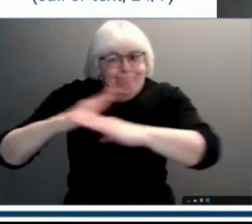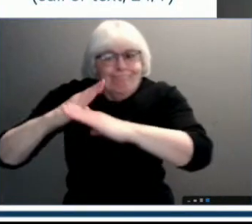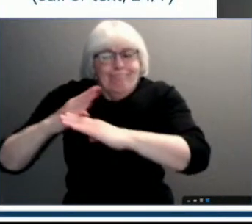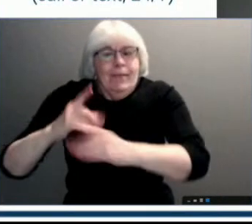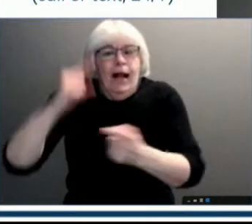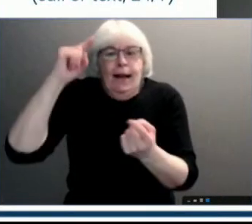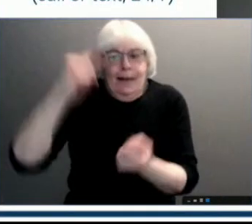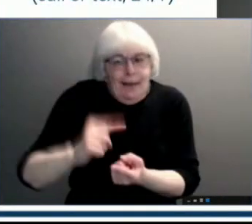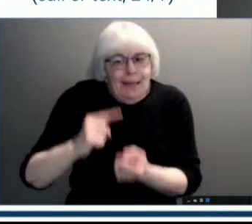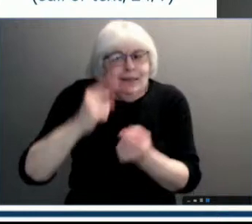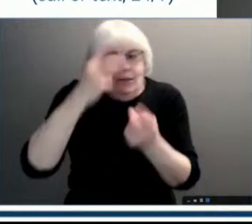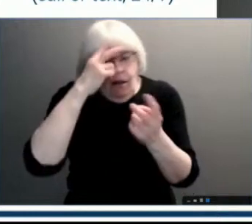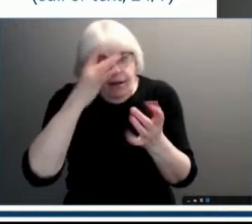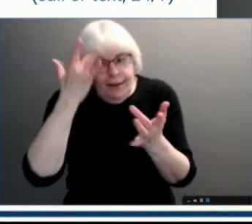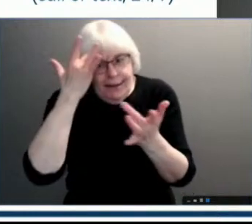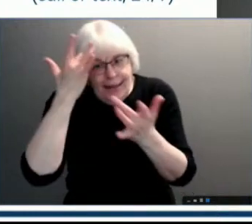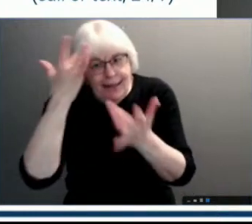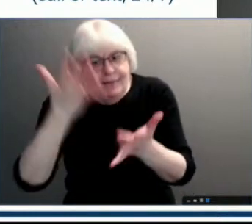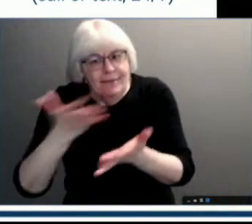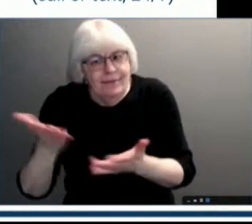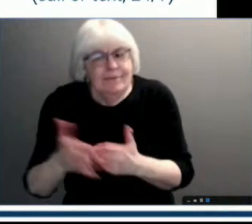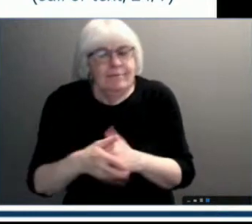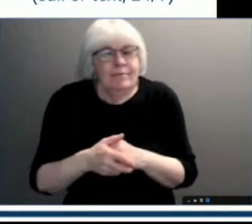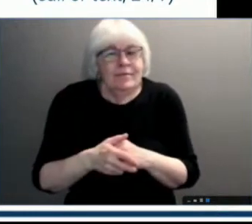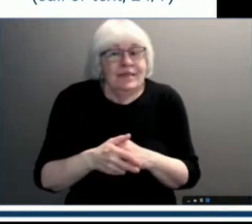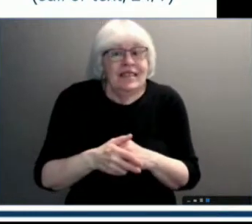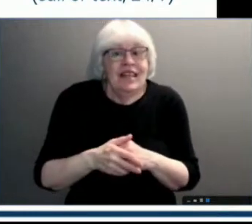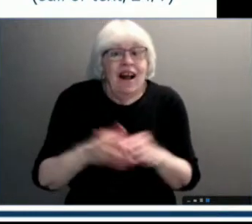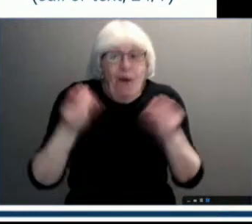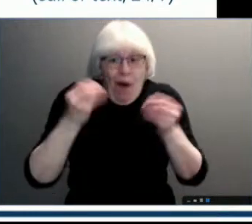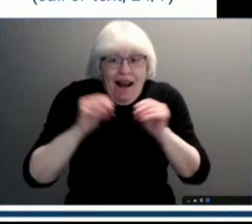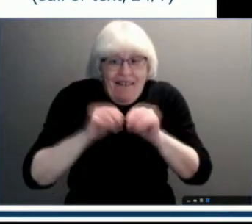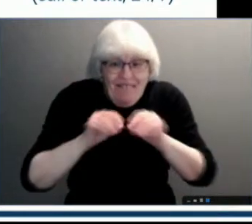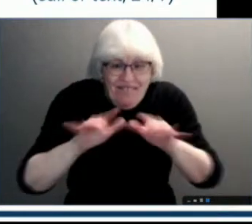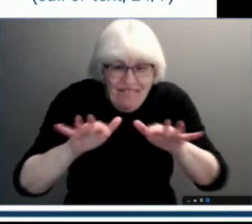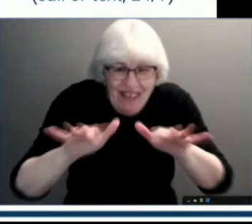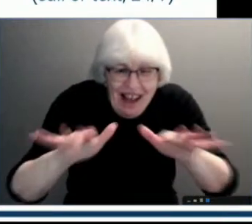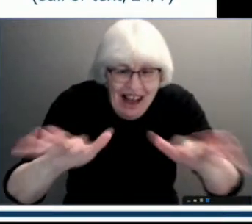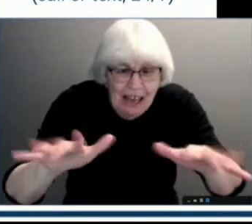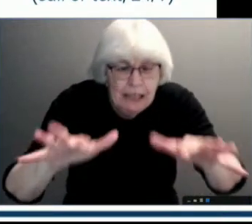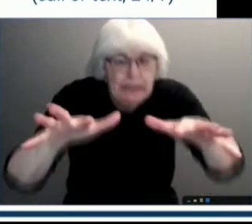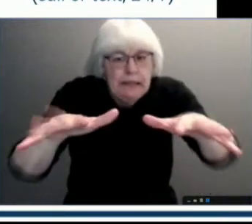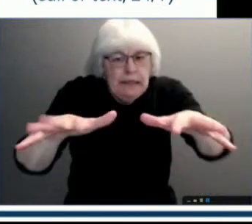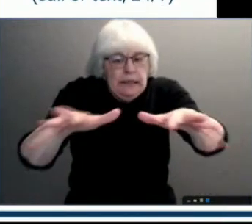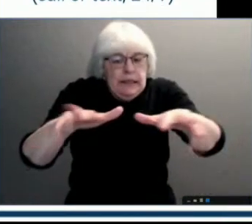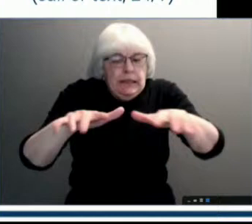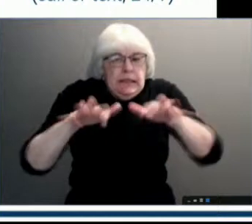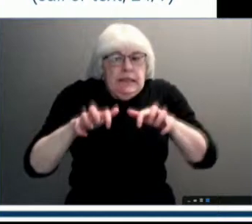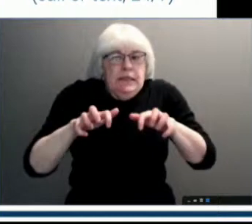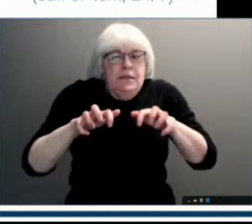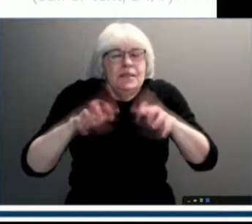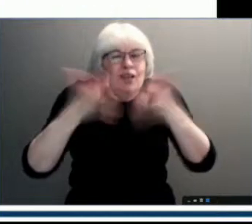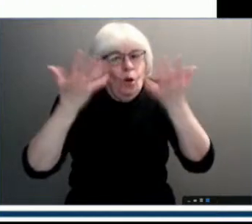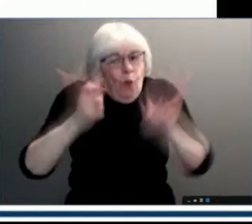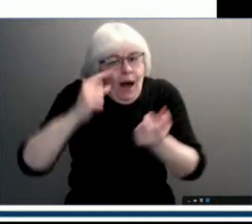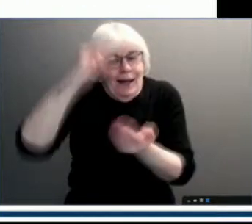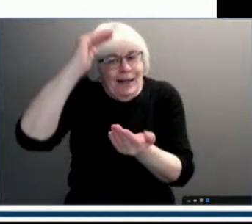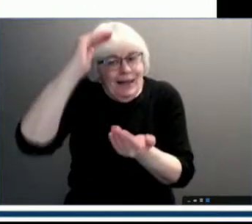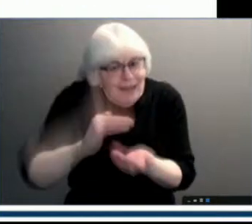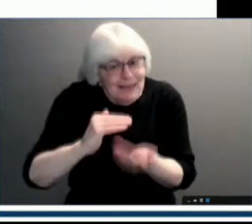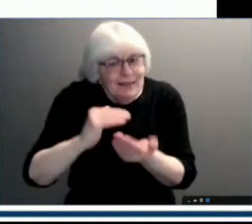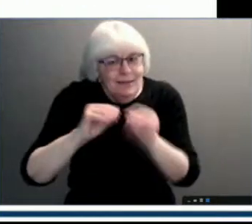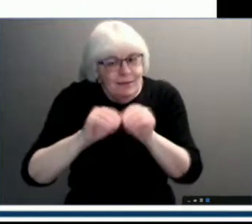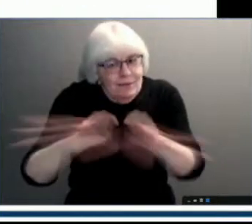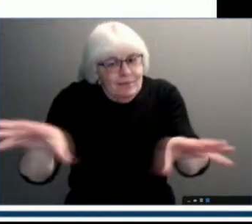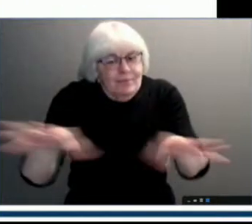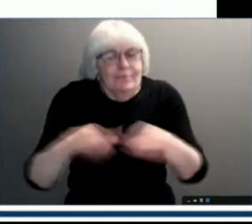for the virus to be spread. Keith, do you have a follow-up question? Yes, I do. Thanks. And I'm just wondering, since you're ramping it